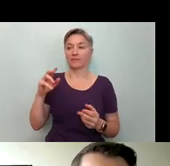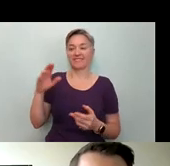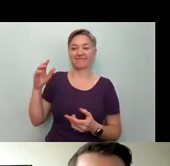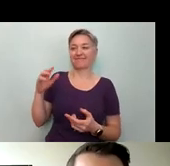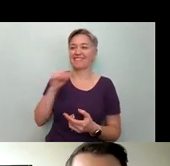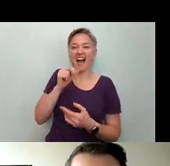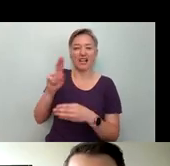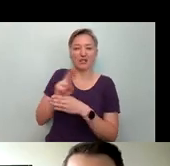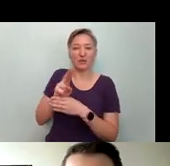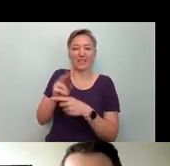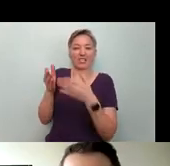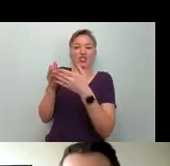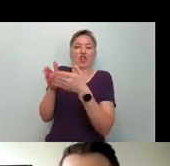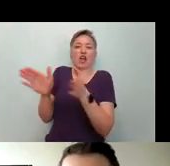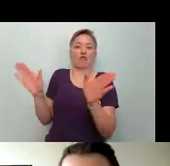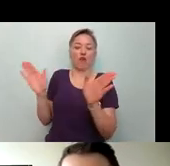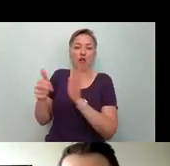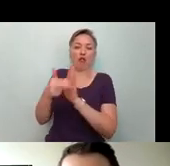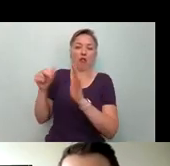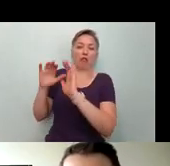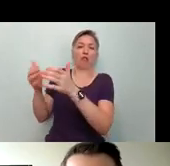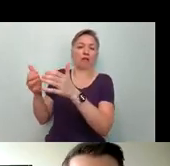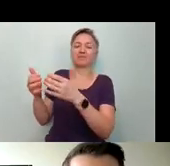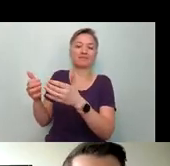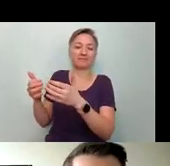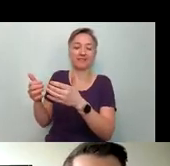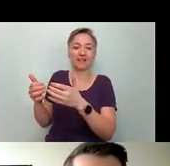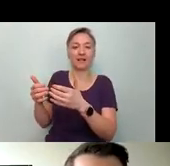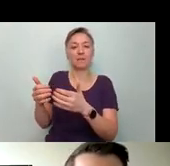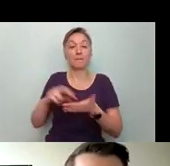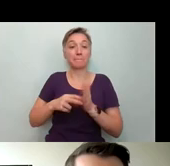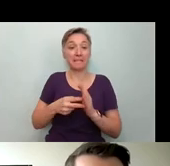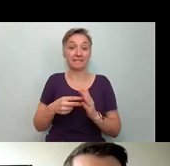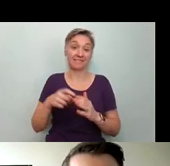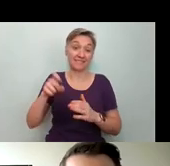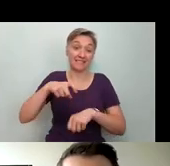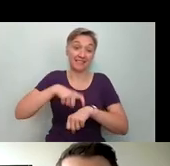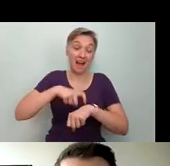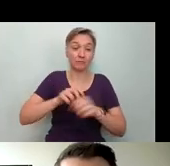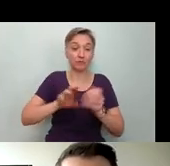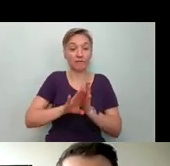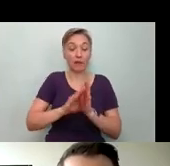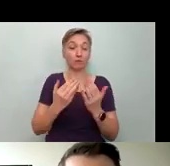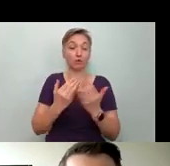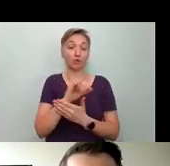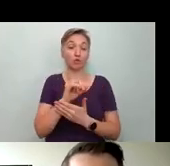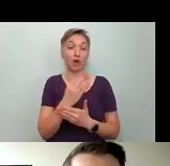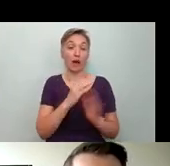classifications, which will ultimately mean having to dedicate time to building out new jobs, new job